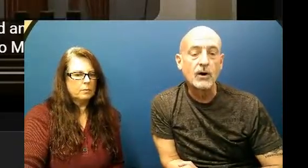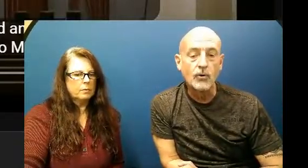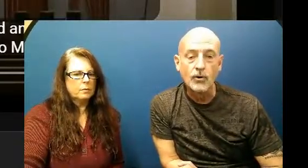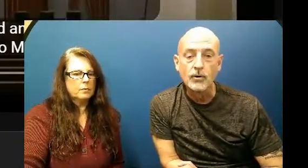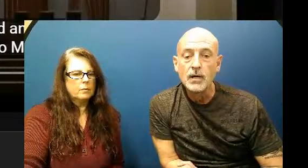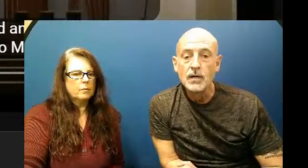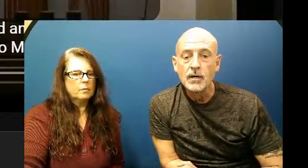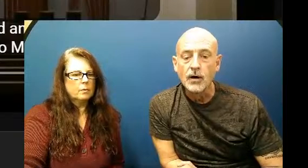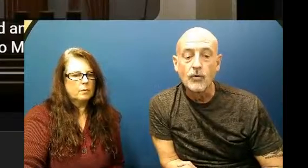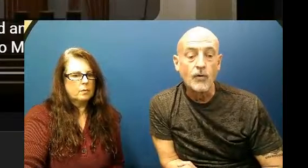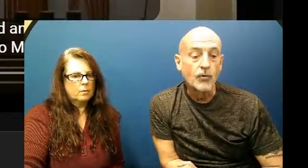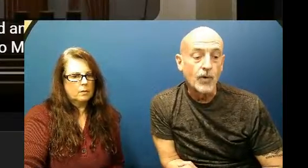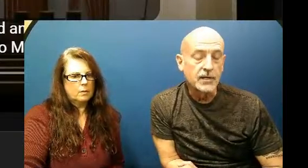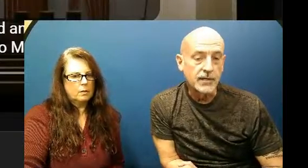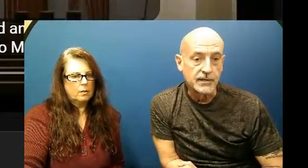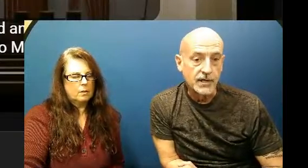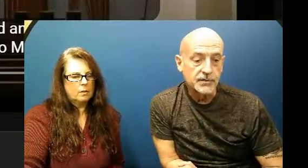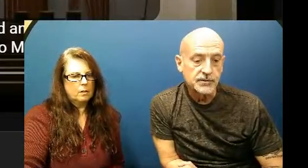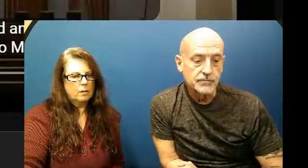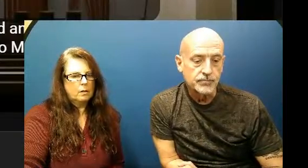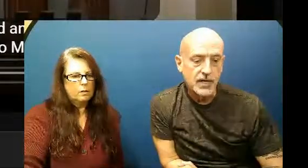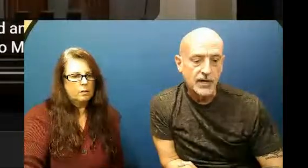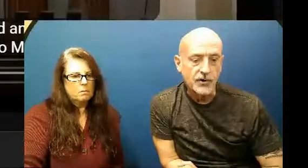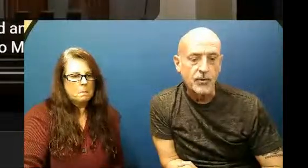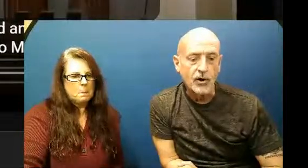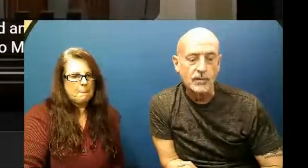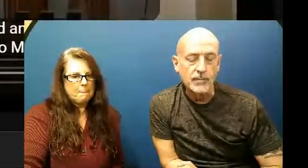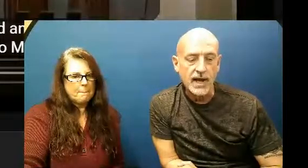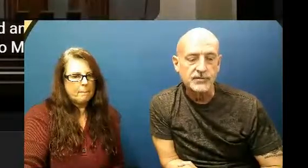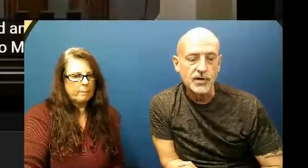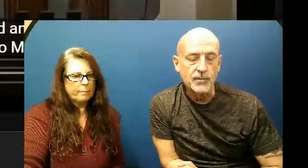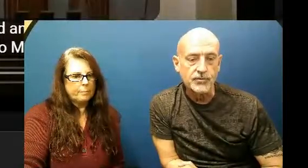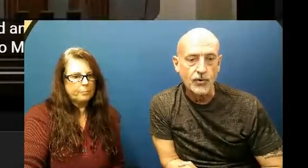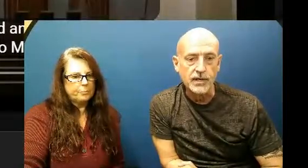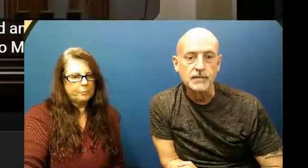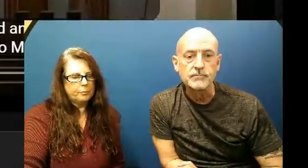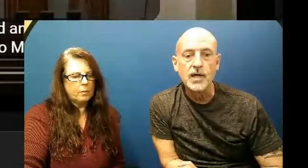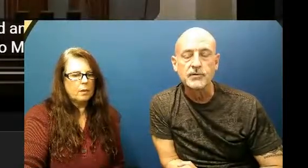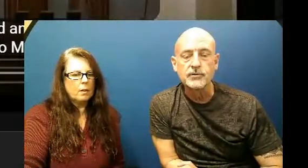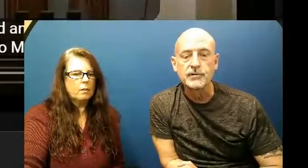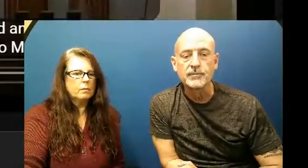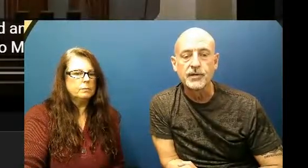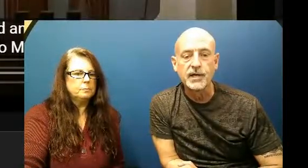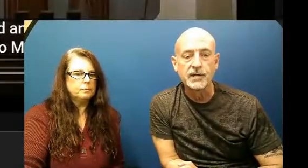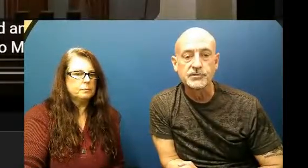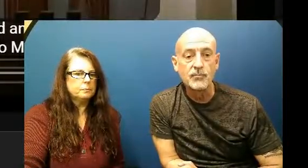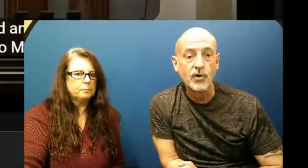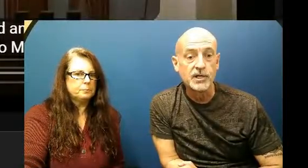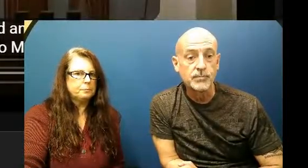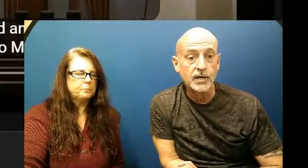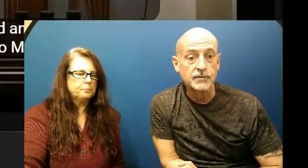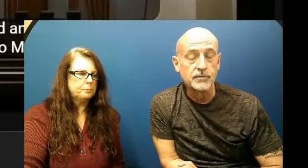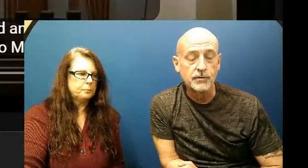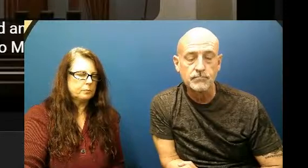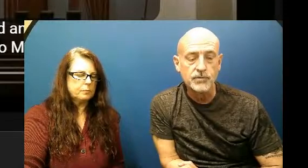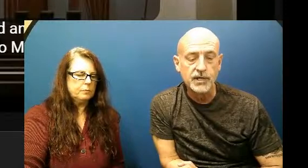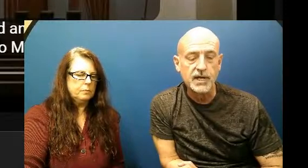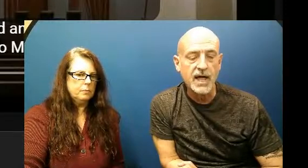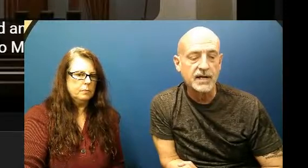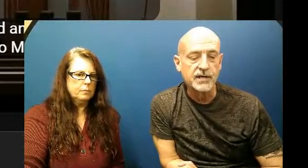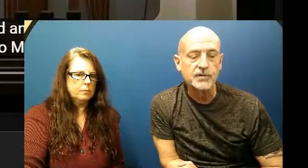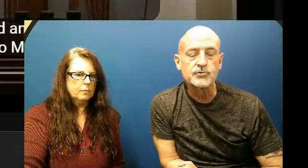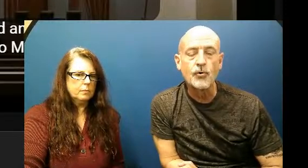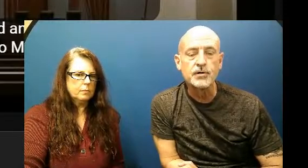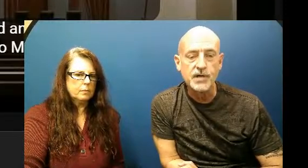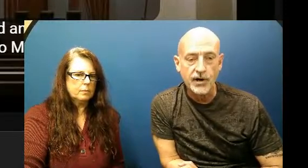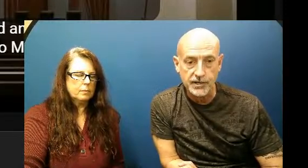over over regulating us. Now, their parliament had some authority and could limit the king in some ways, but the king